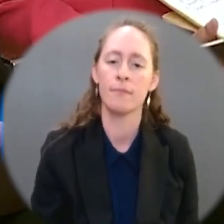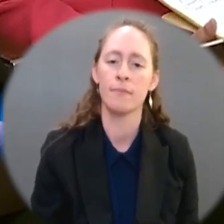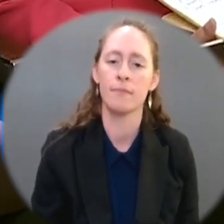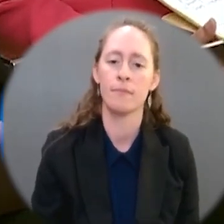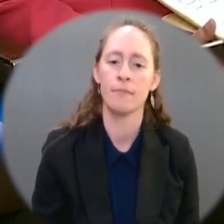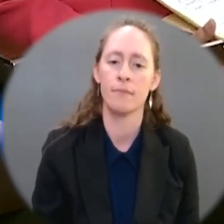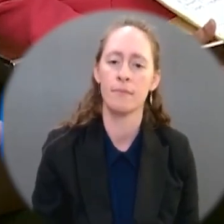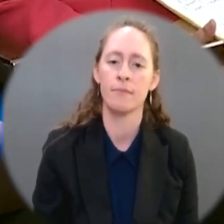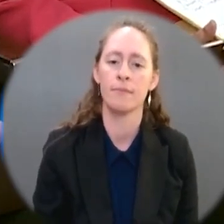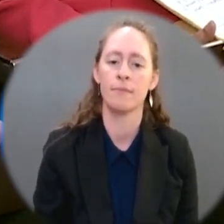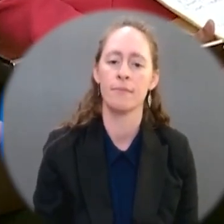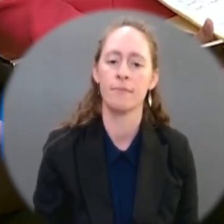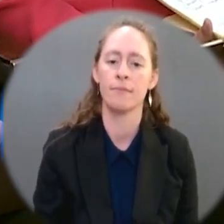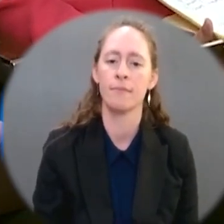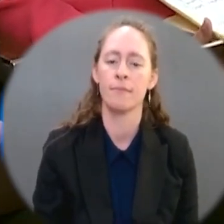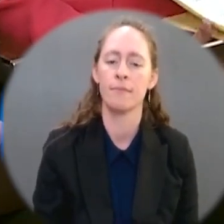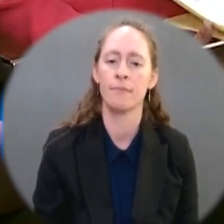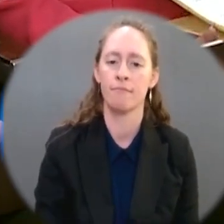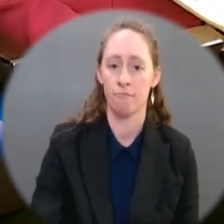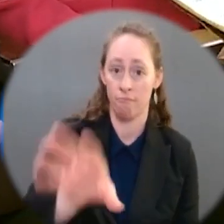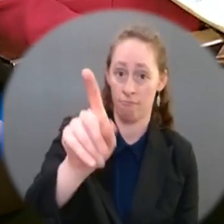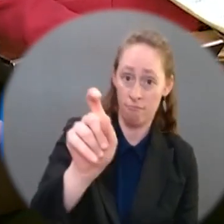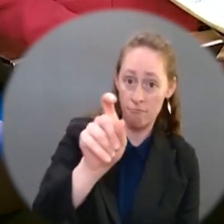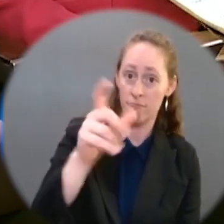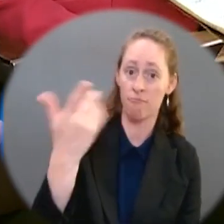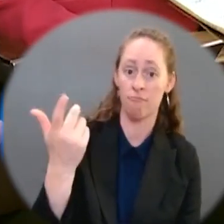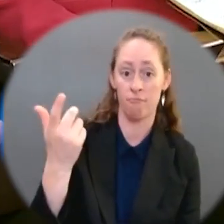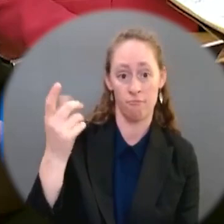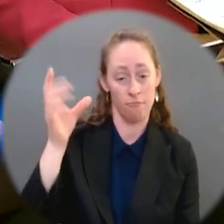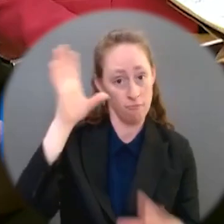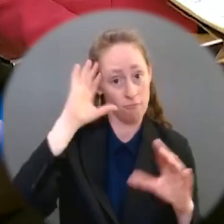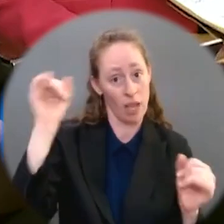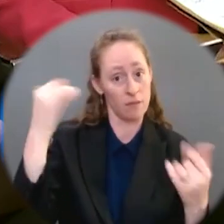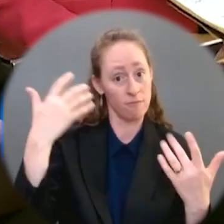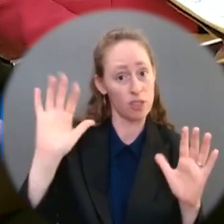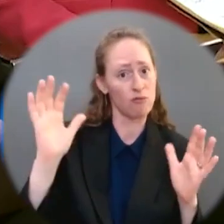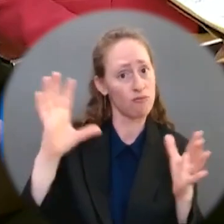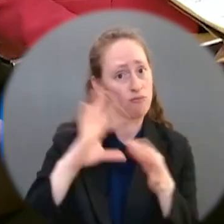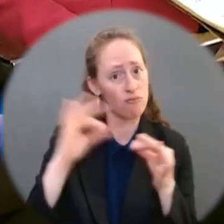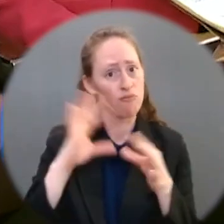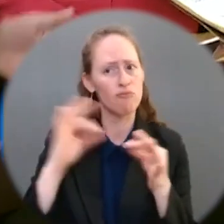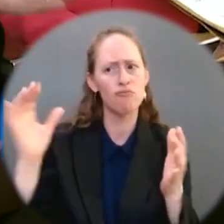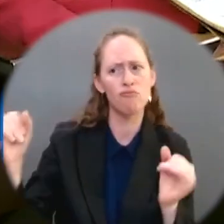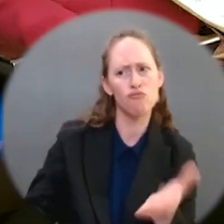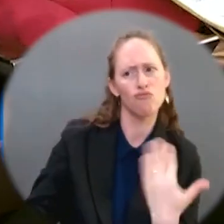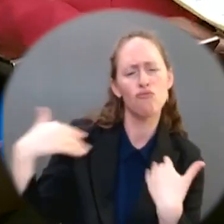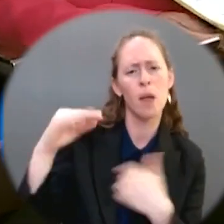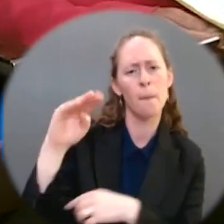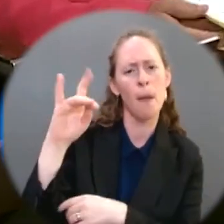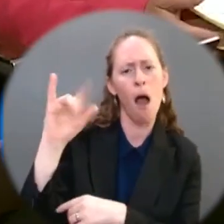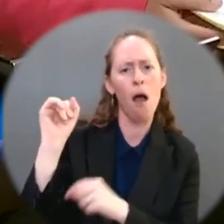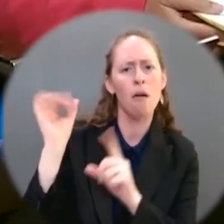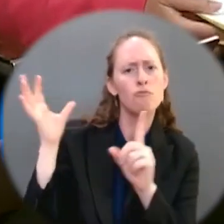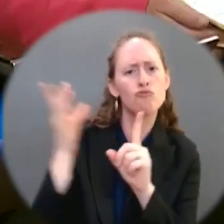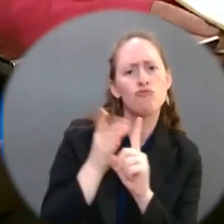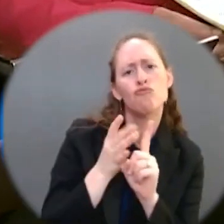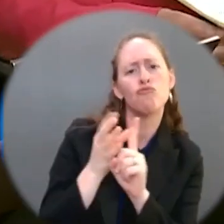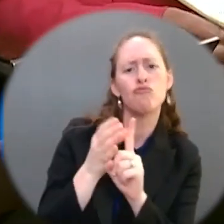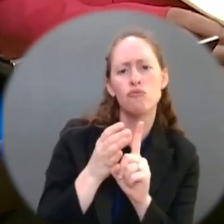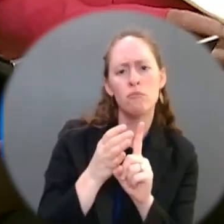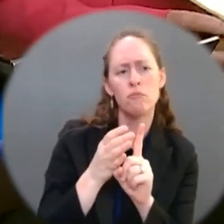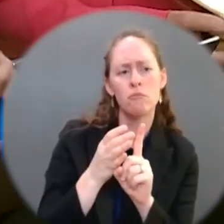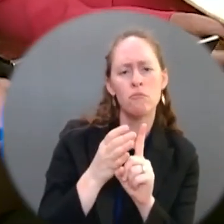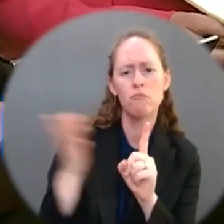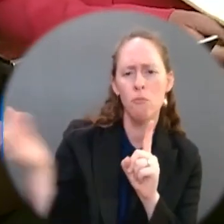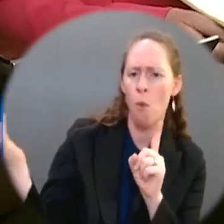the U.S. press did not get access to that greeting between President Biden and the Crown Prince, and we had to rely on Saudi state media for